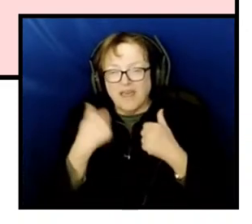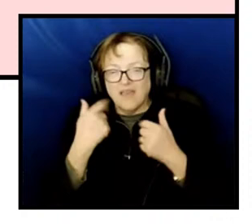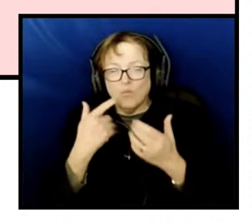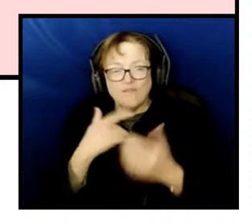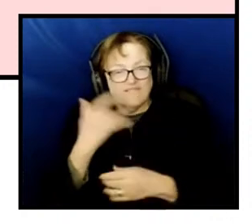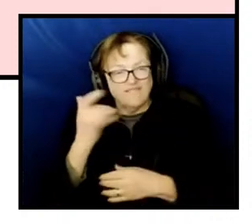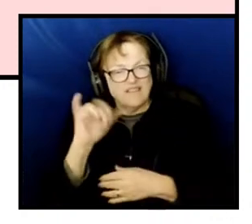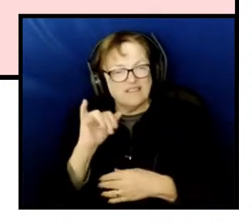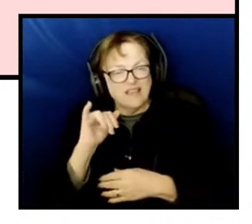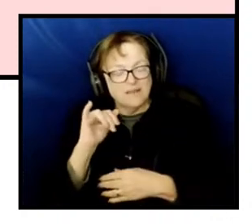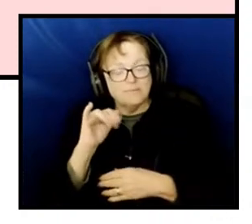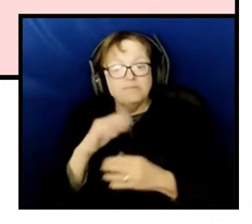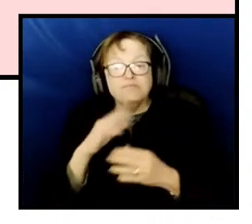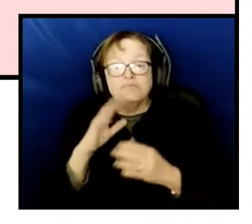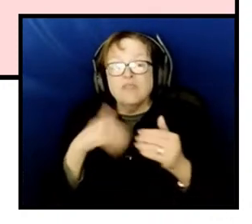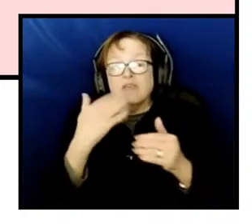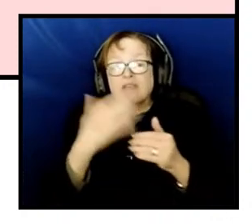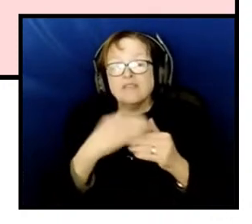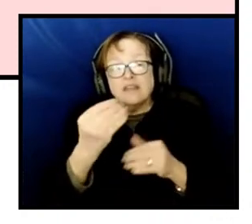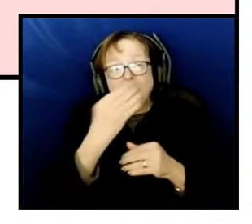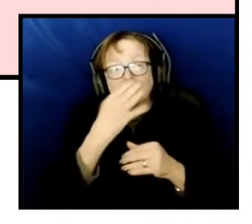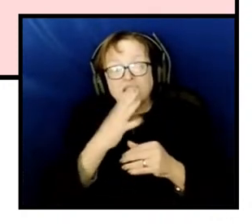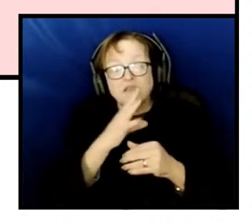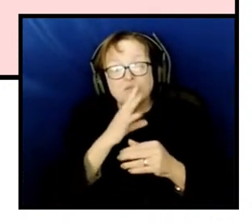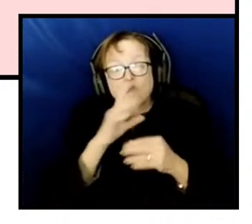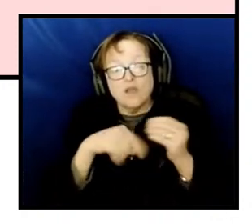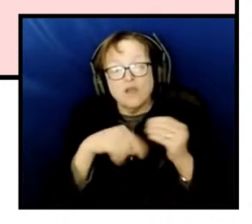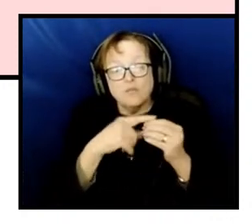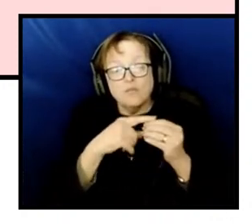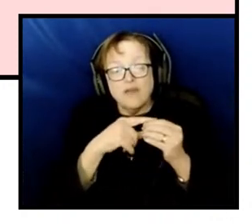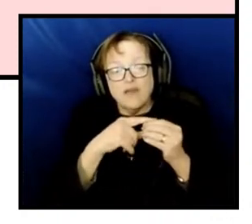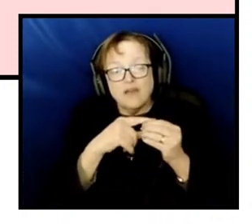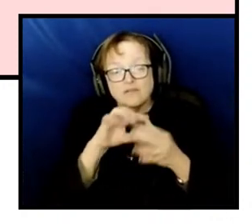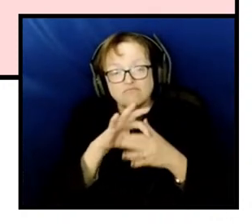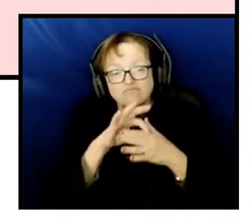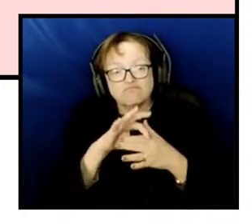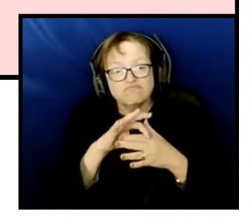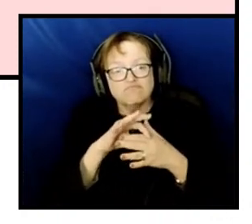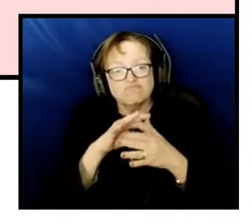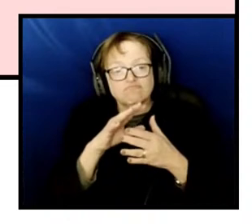to the next slide where we'll talk about our year in a nutshell.